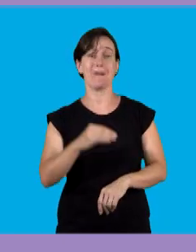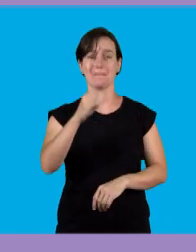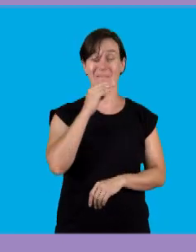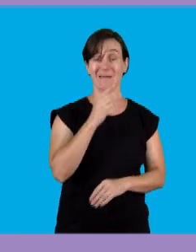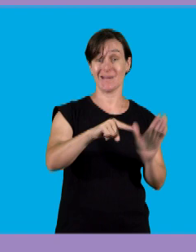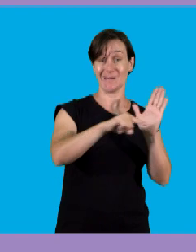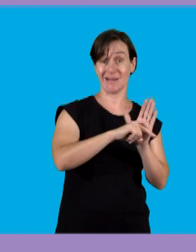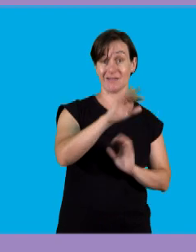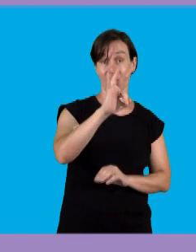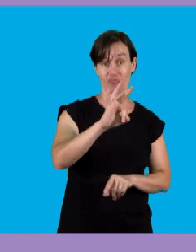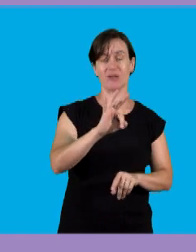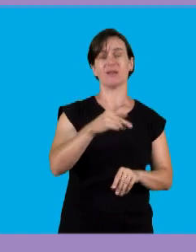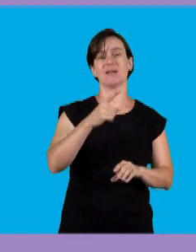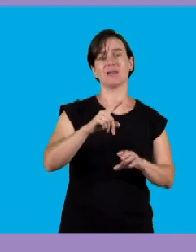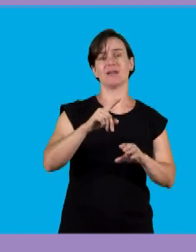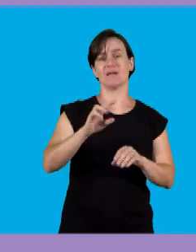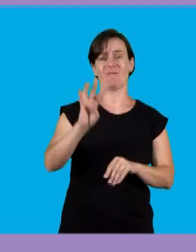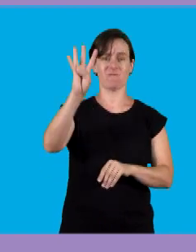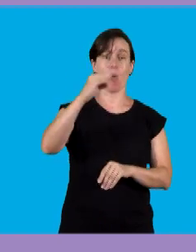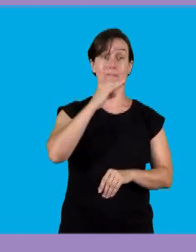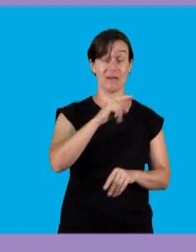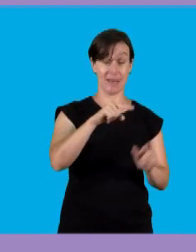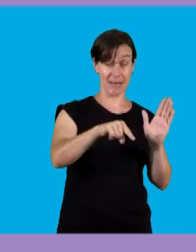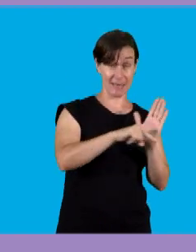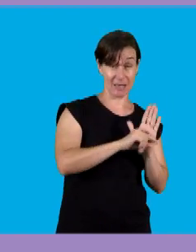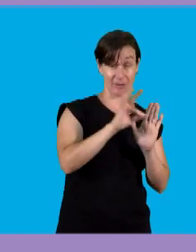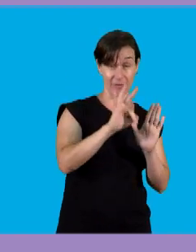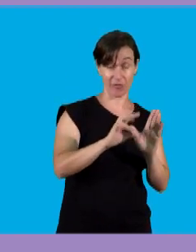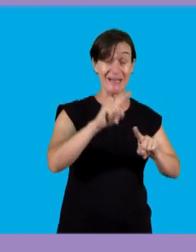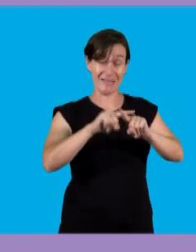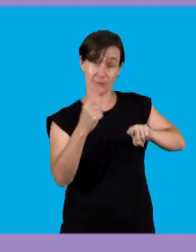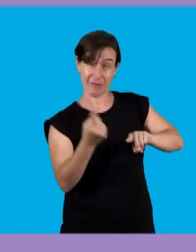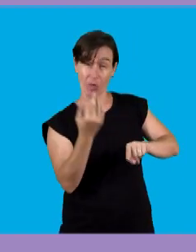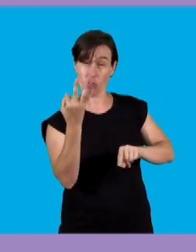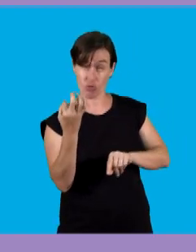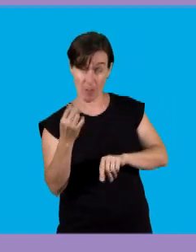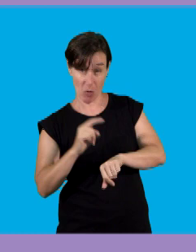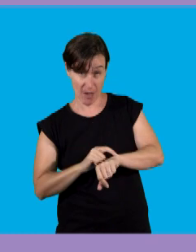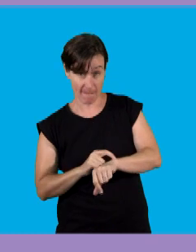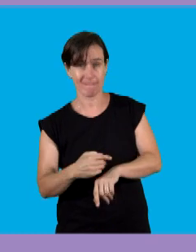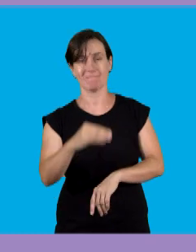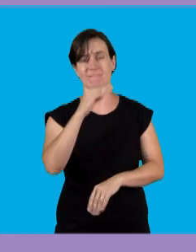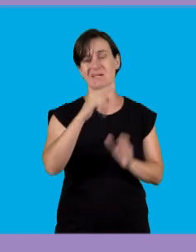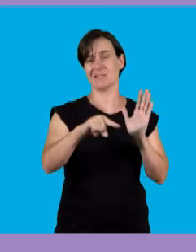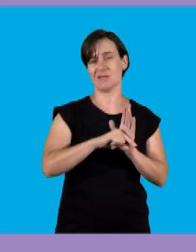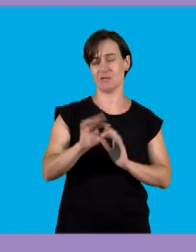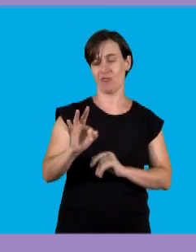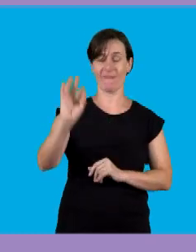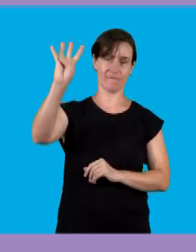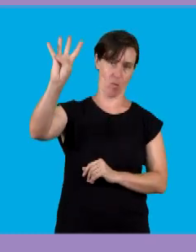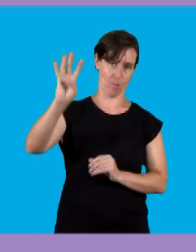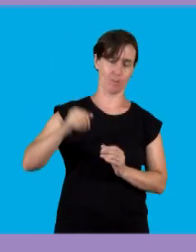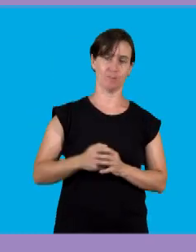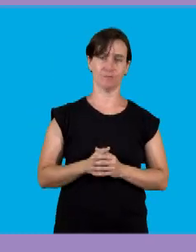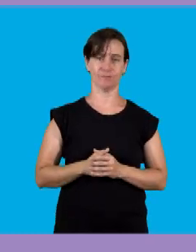been multiplied by itself 3 times. So that is going to be a negative base 3, and the exponent there is going